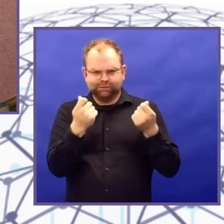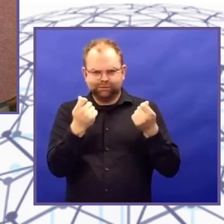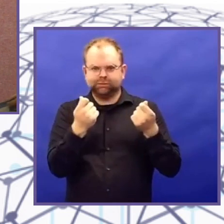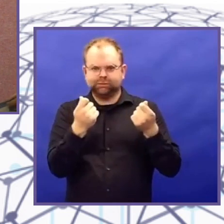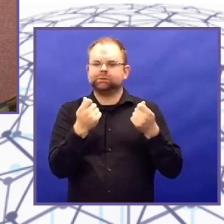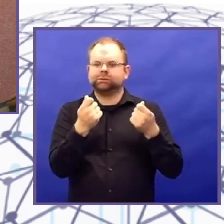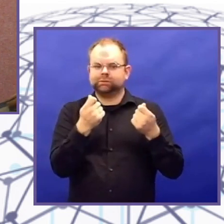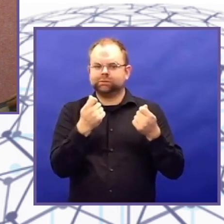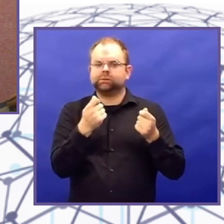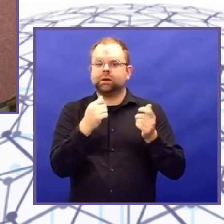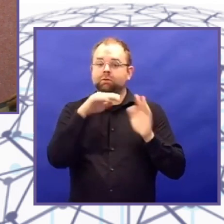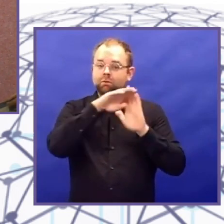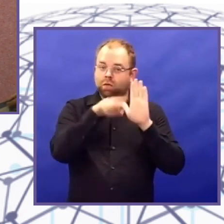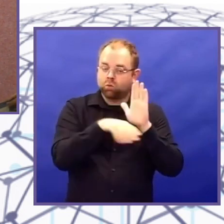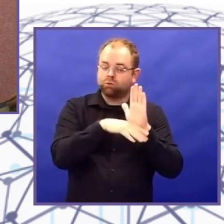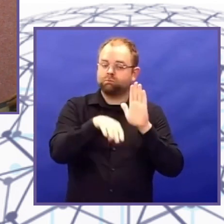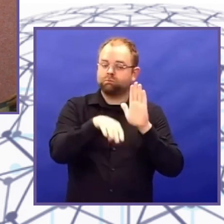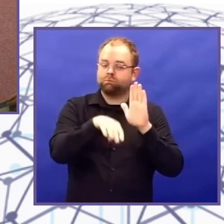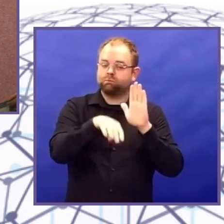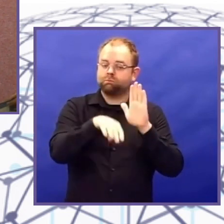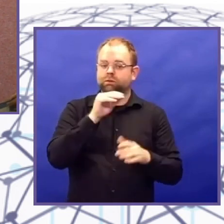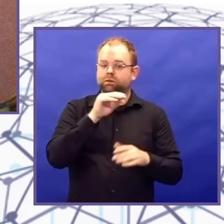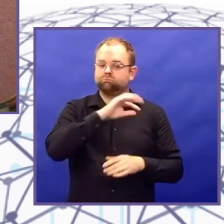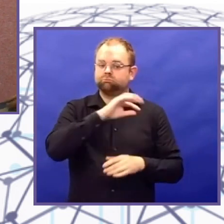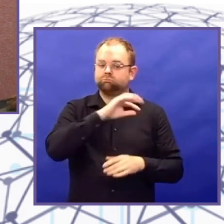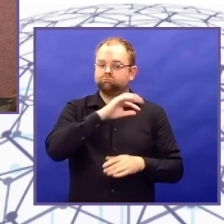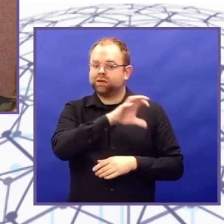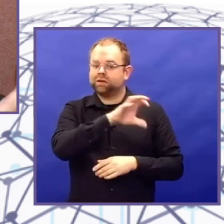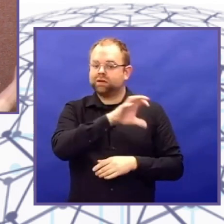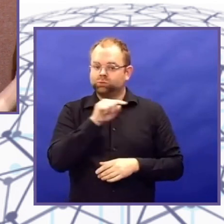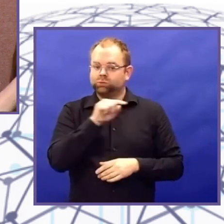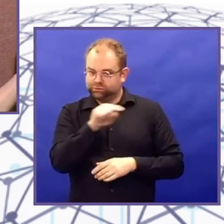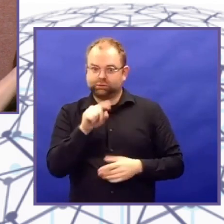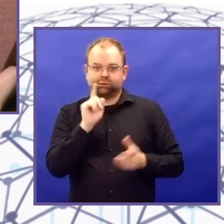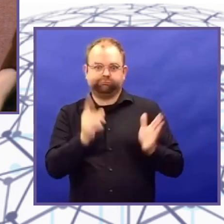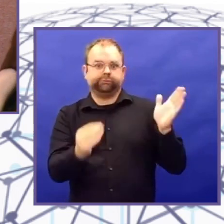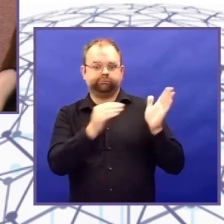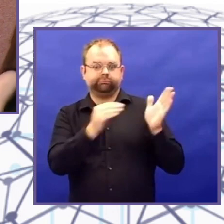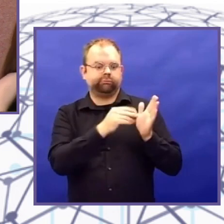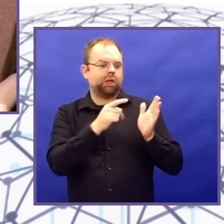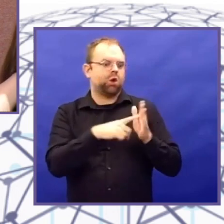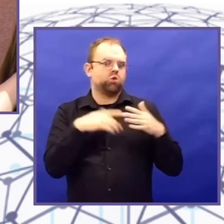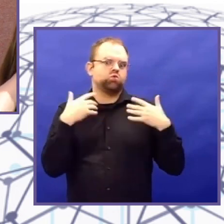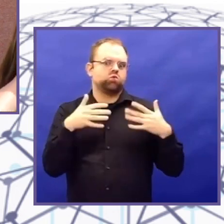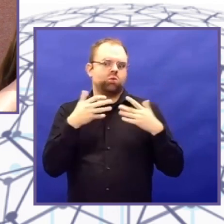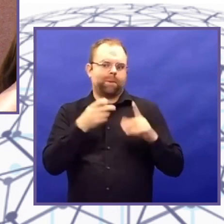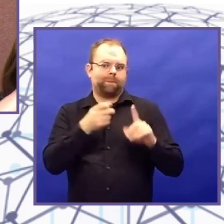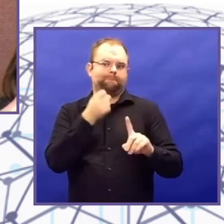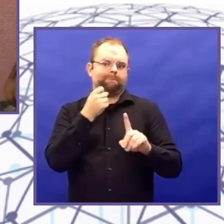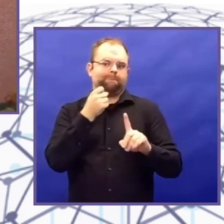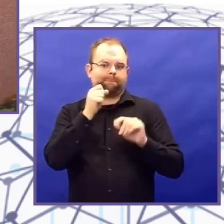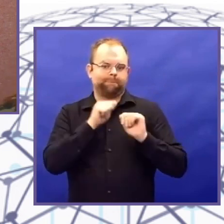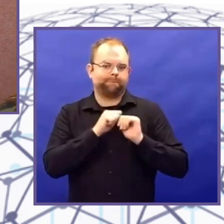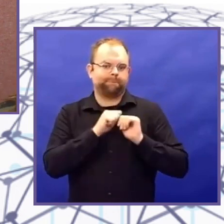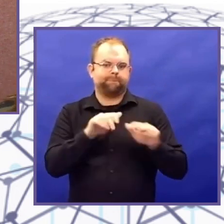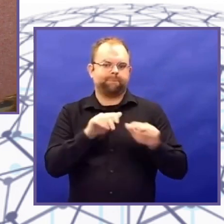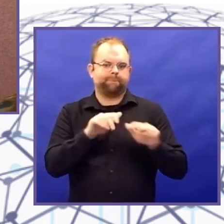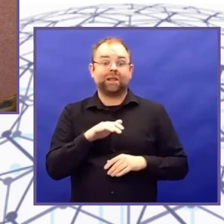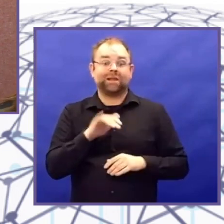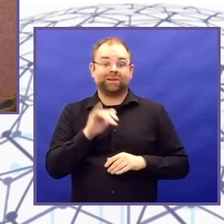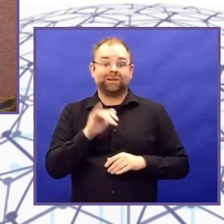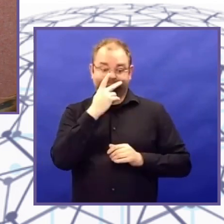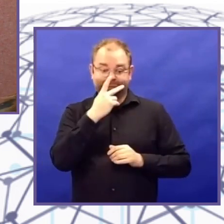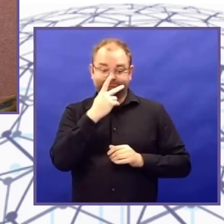was increased of quality hearing aids that met international standards. When the products were first added to